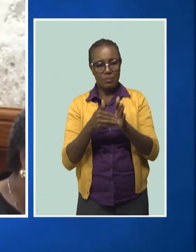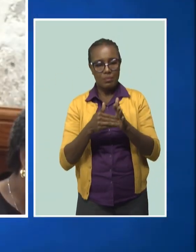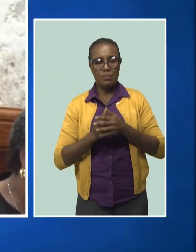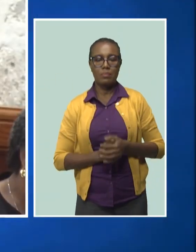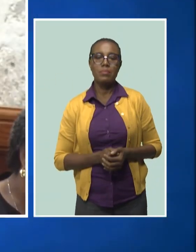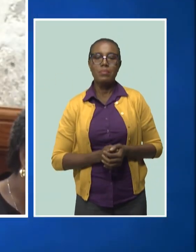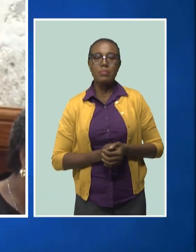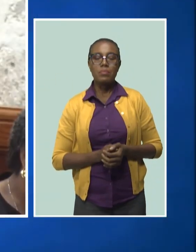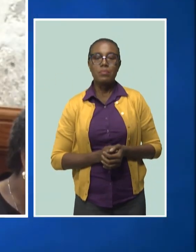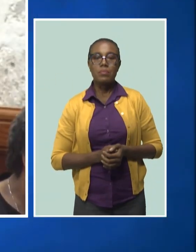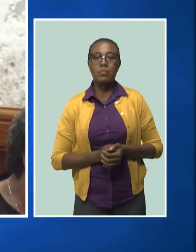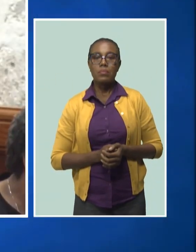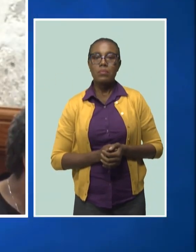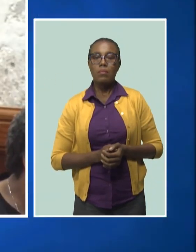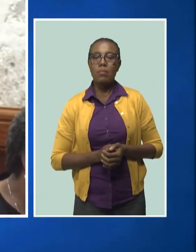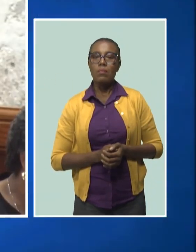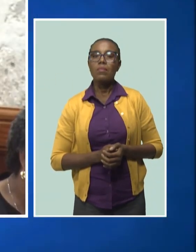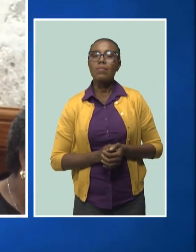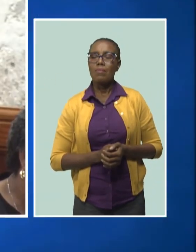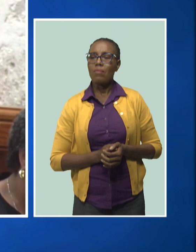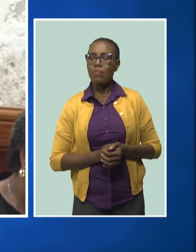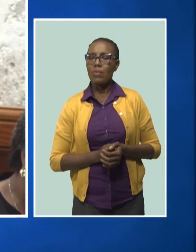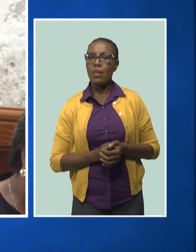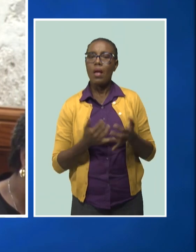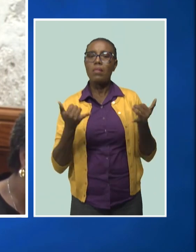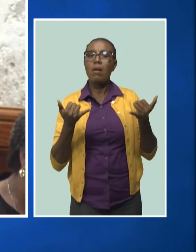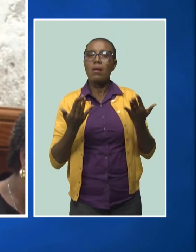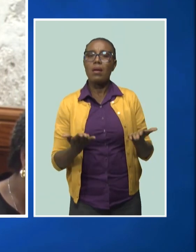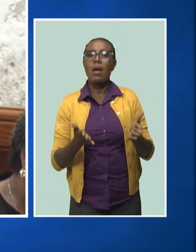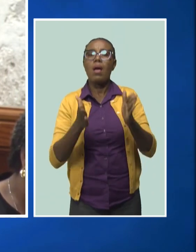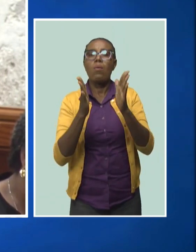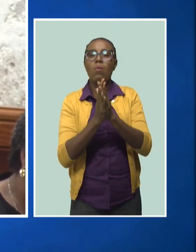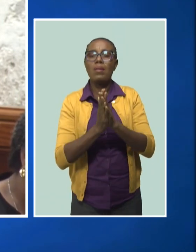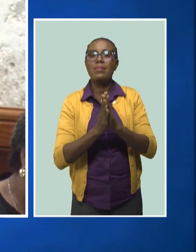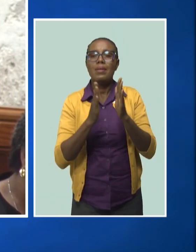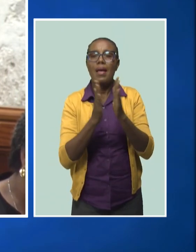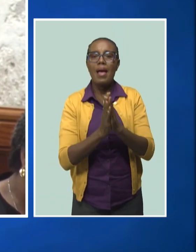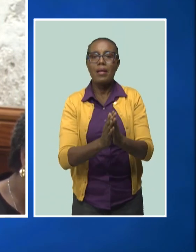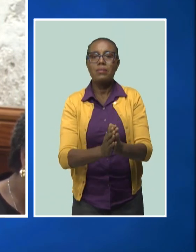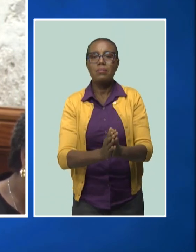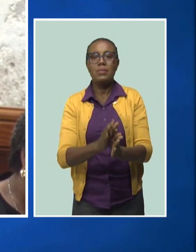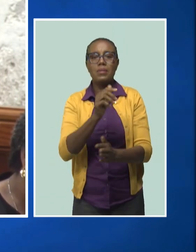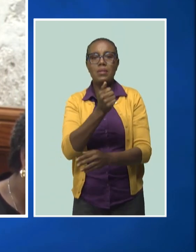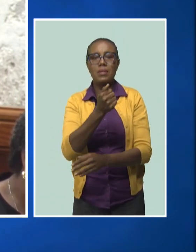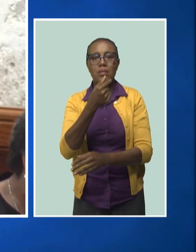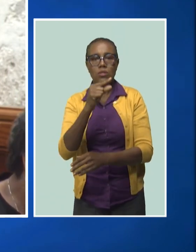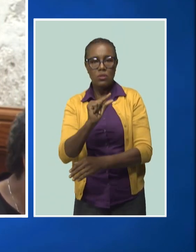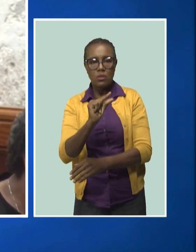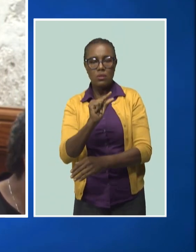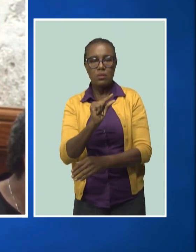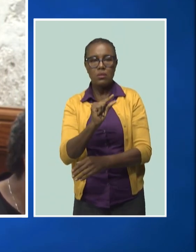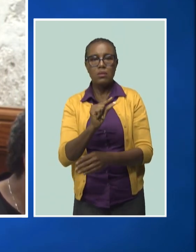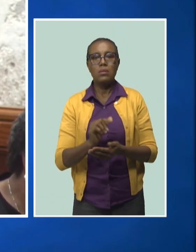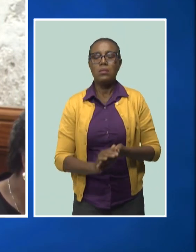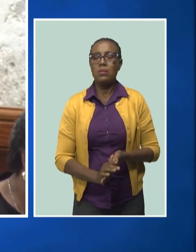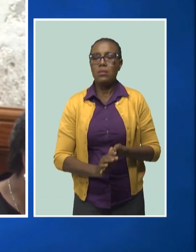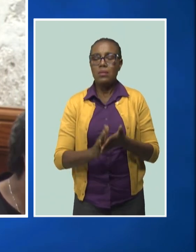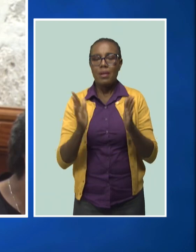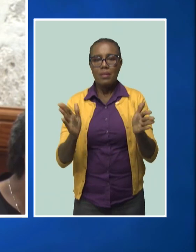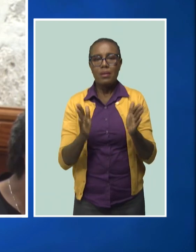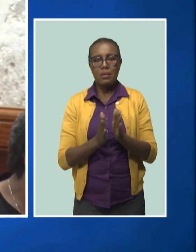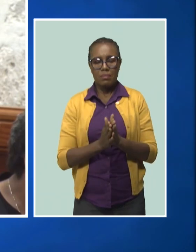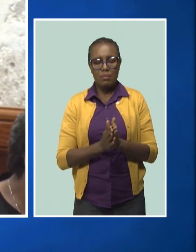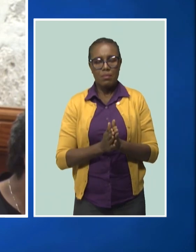I would like, on the floor of this House, to request of the Honourable Attorney General to ensure that the file in